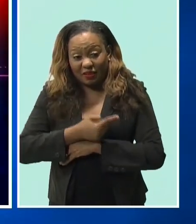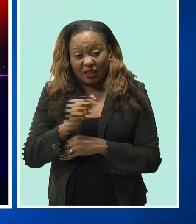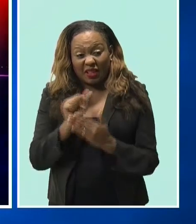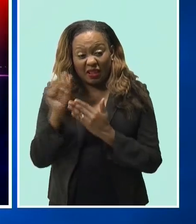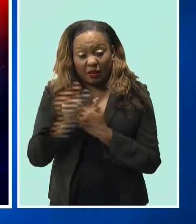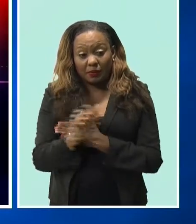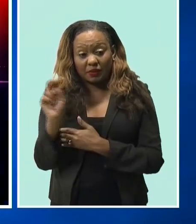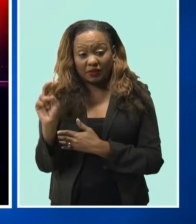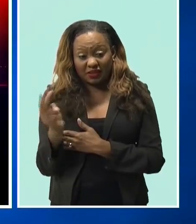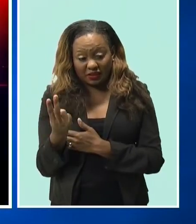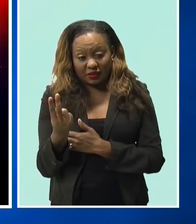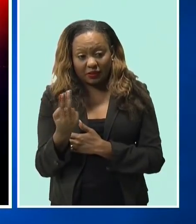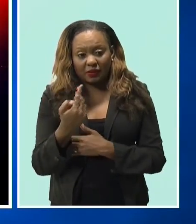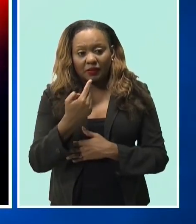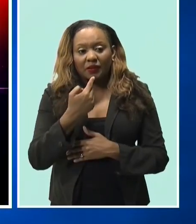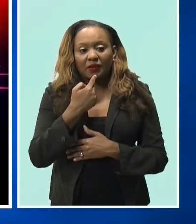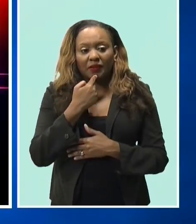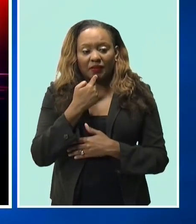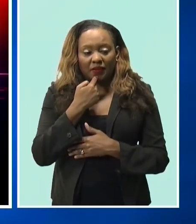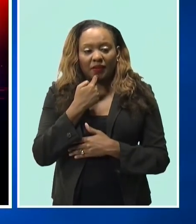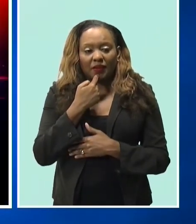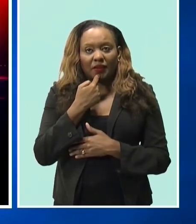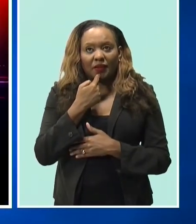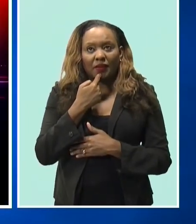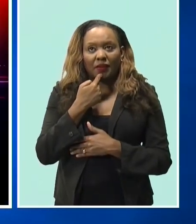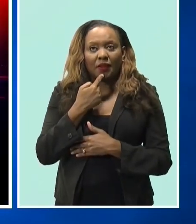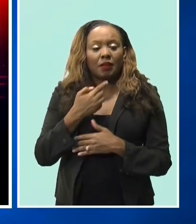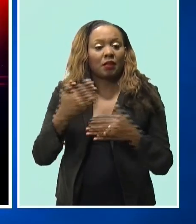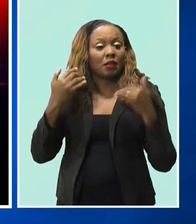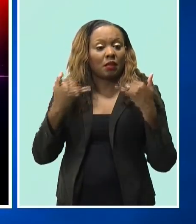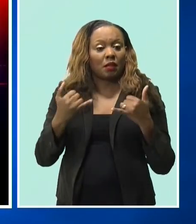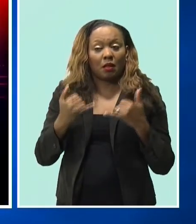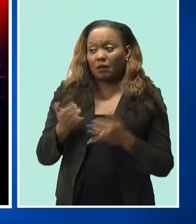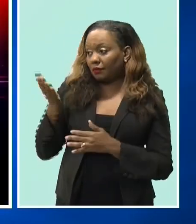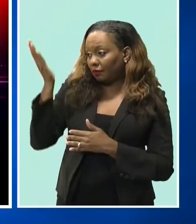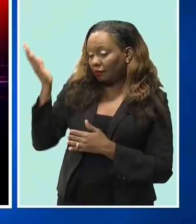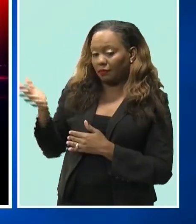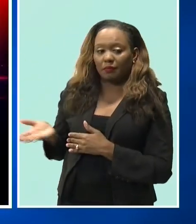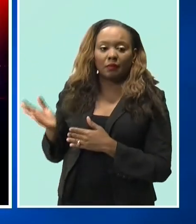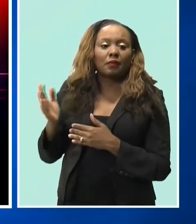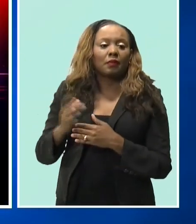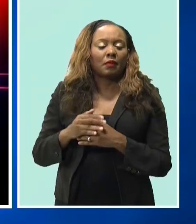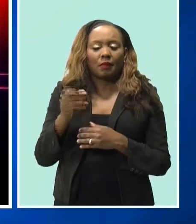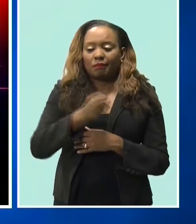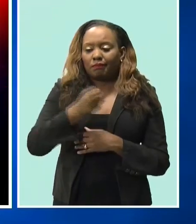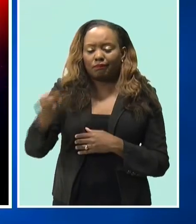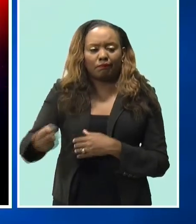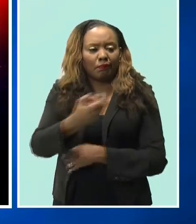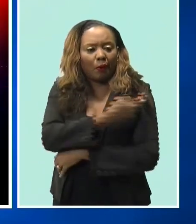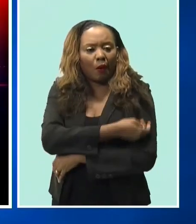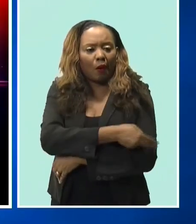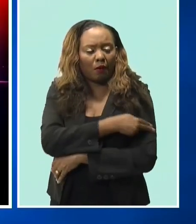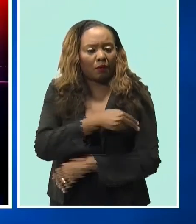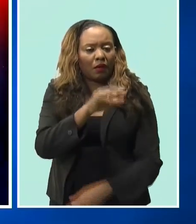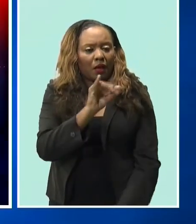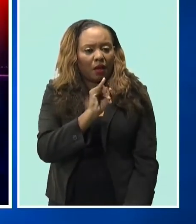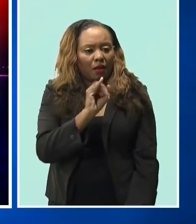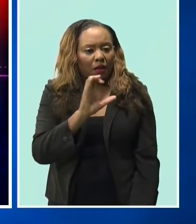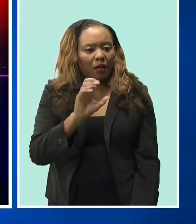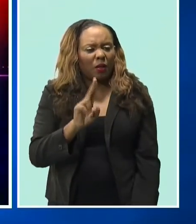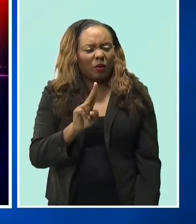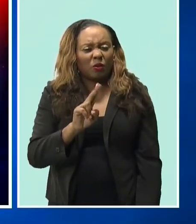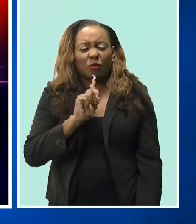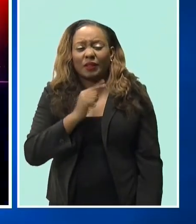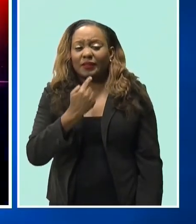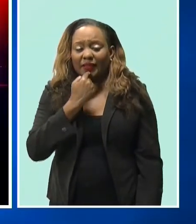the Ministry of Health revealed that case number 18, who we now know to be Dr. Ennias, had been hospitalized in intensive care. Last